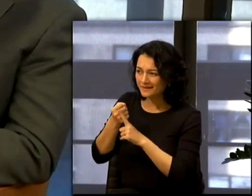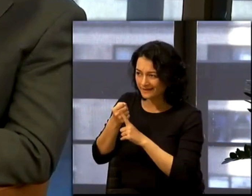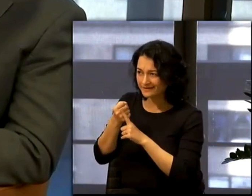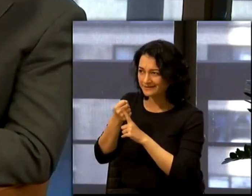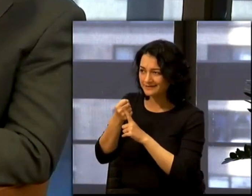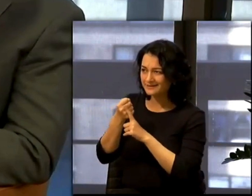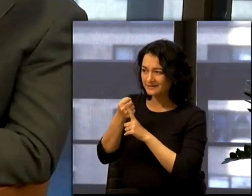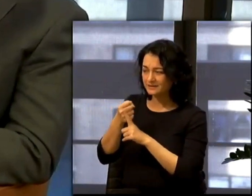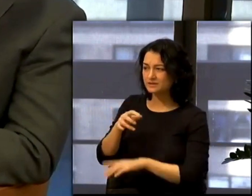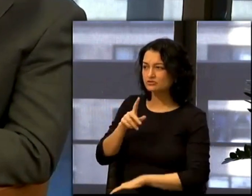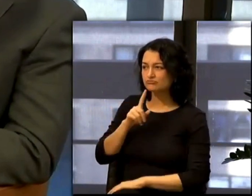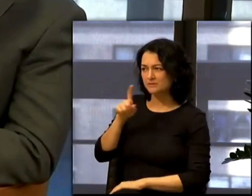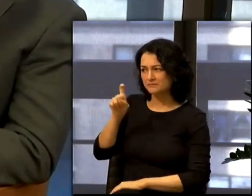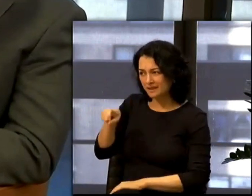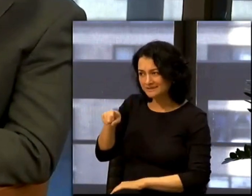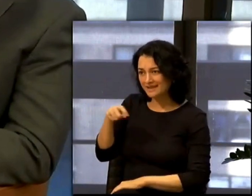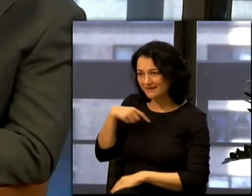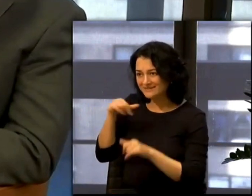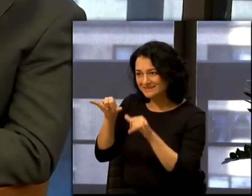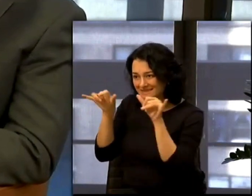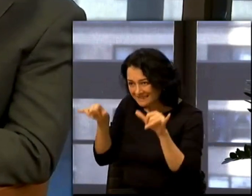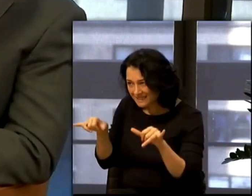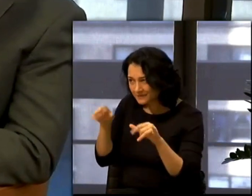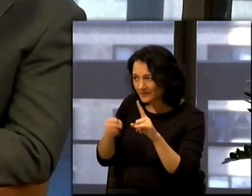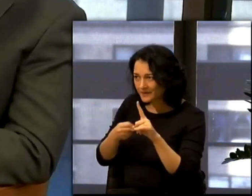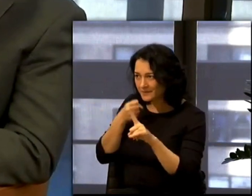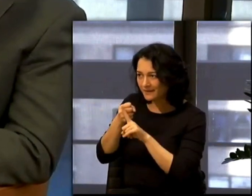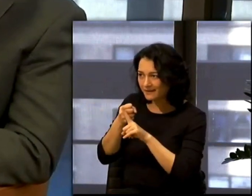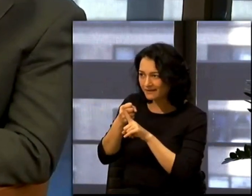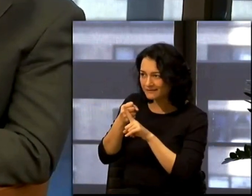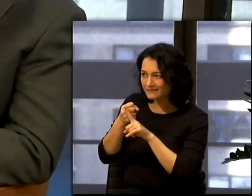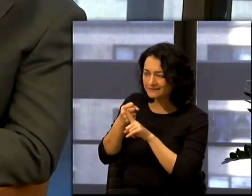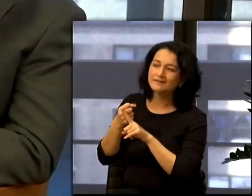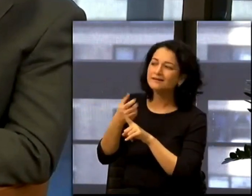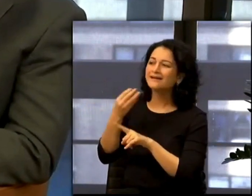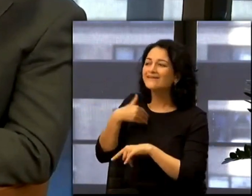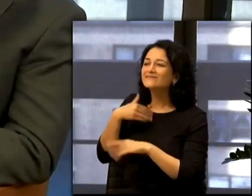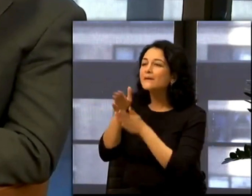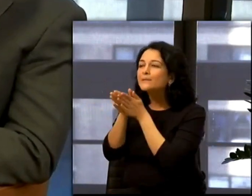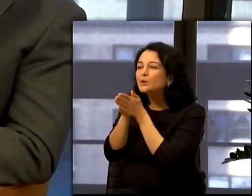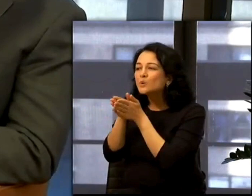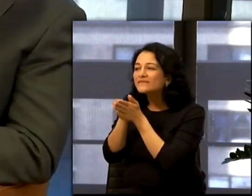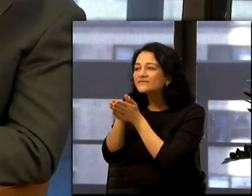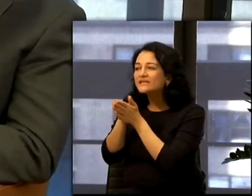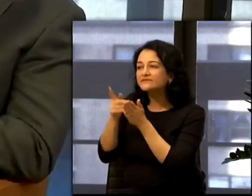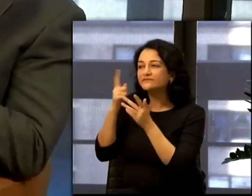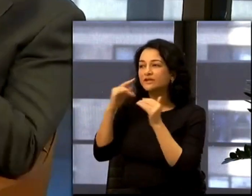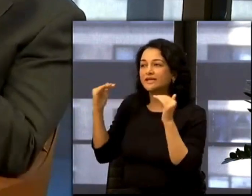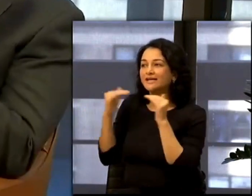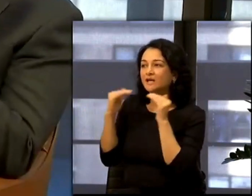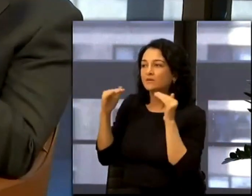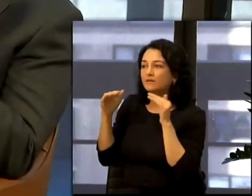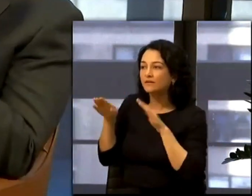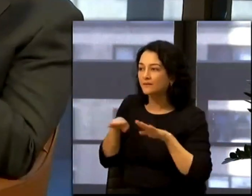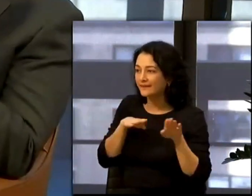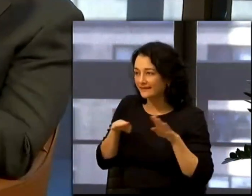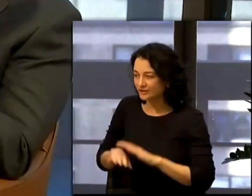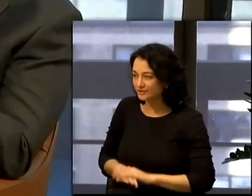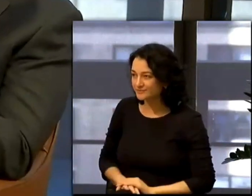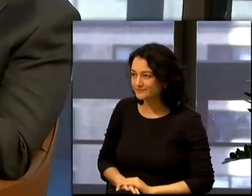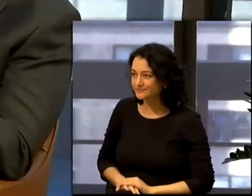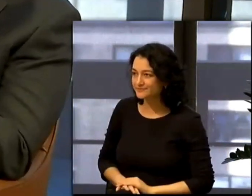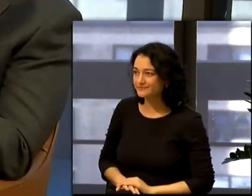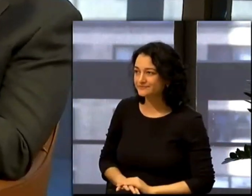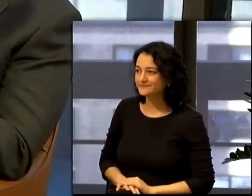and incentivize equitable behaviors and praxis. I wanted to ask you, how do you see that approach that